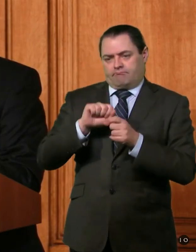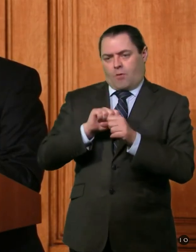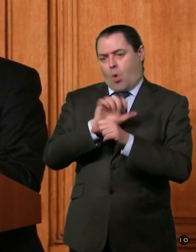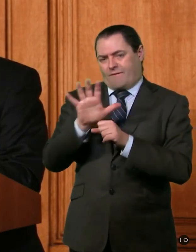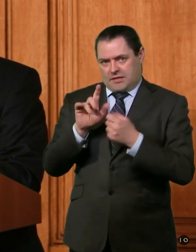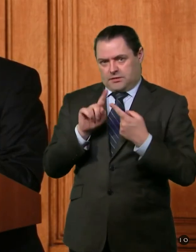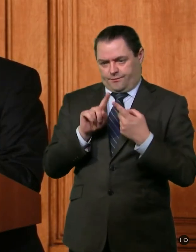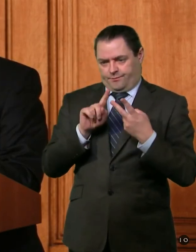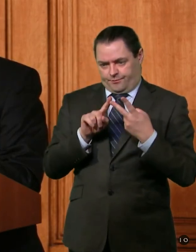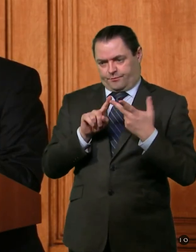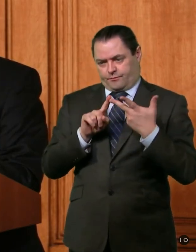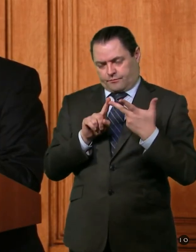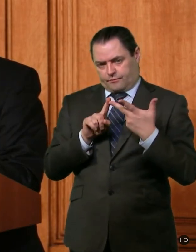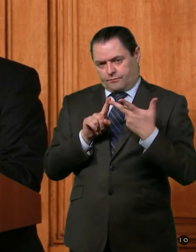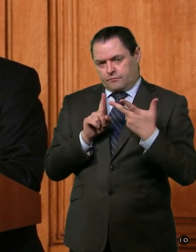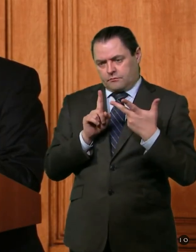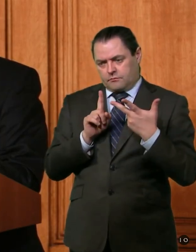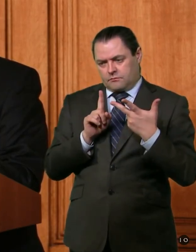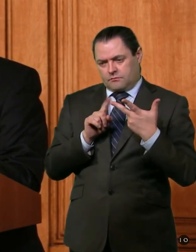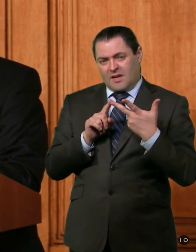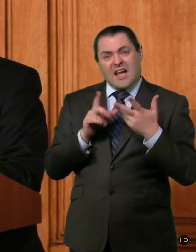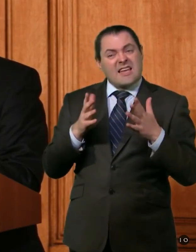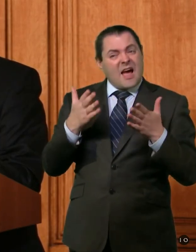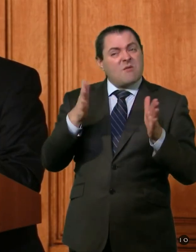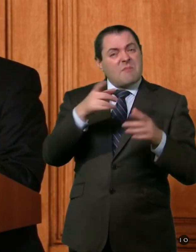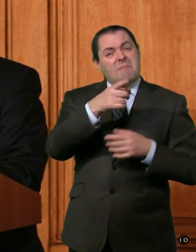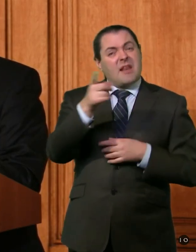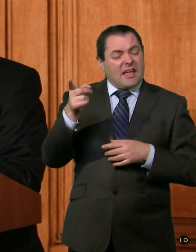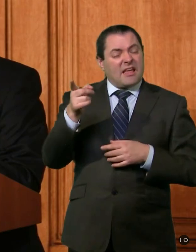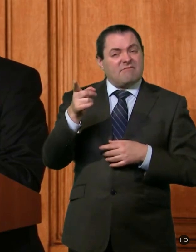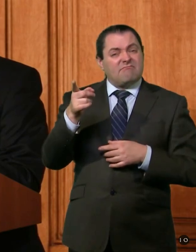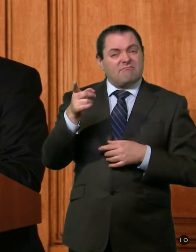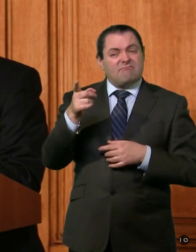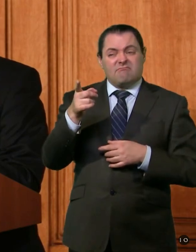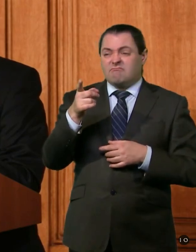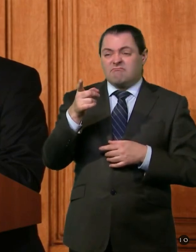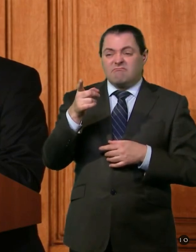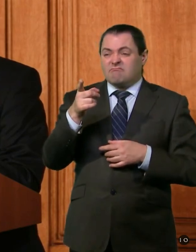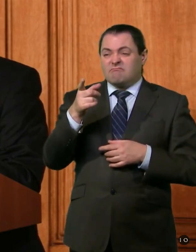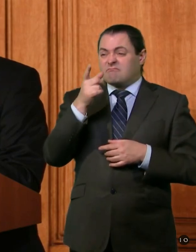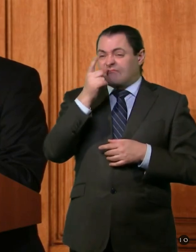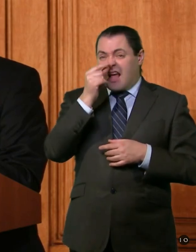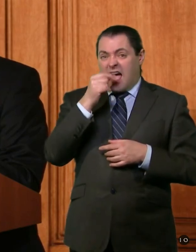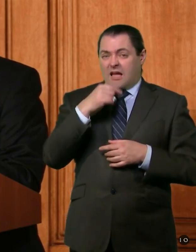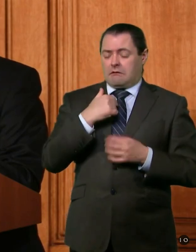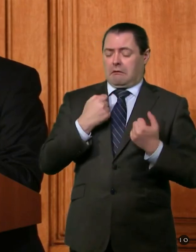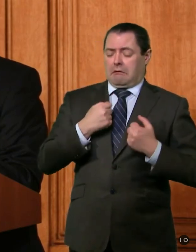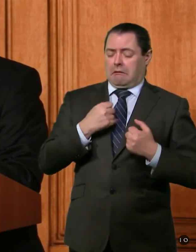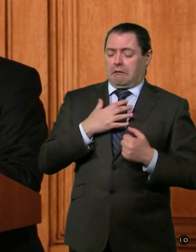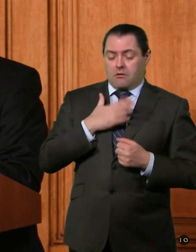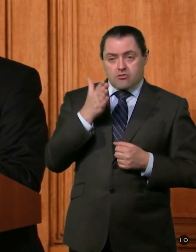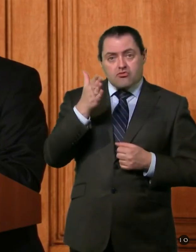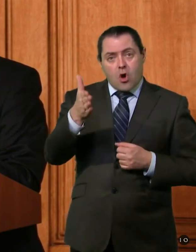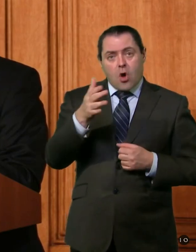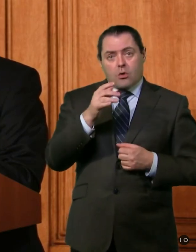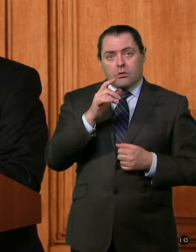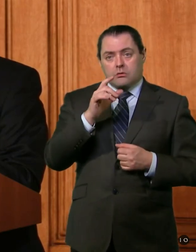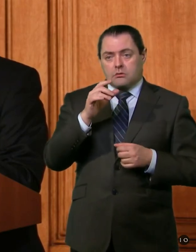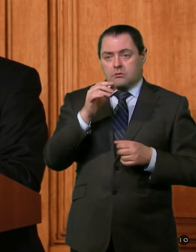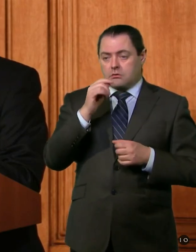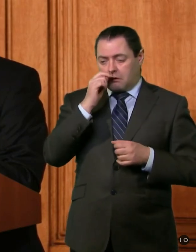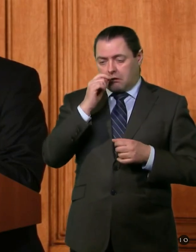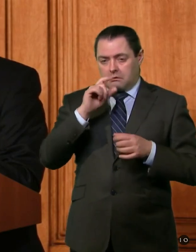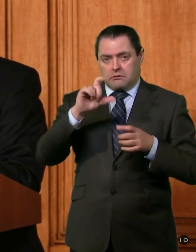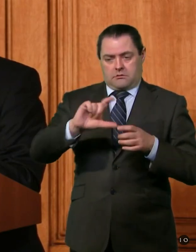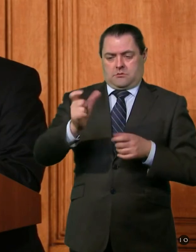public now have access in very many places to lateral flow tests where they can go for a test even if they are asymptomatic.